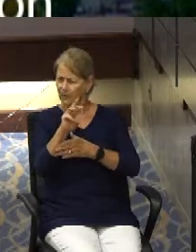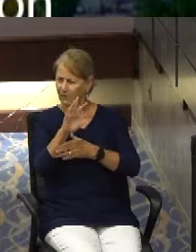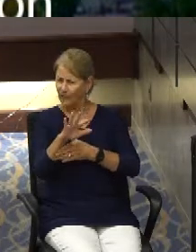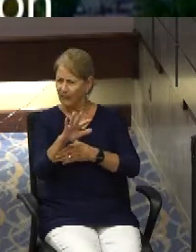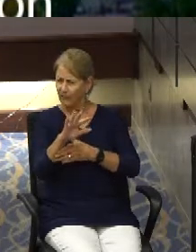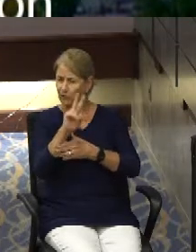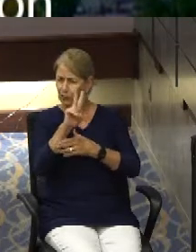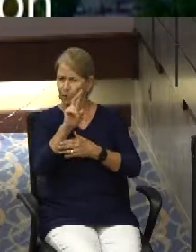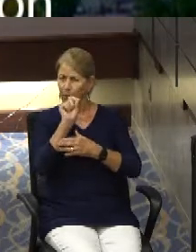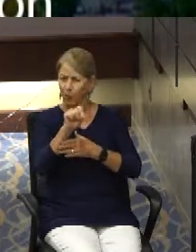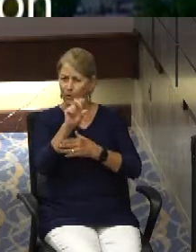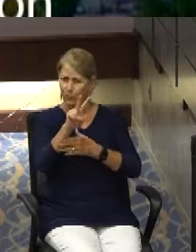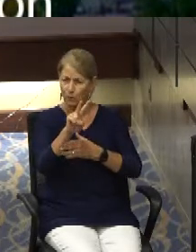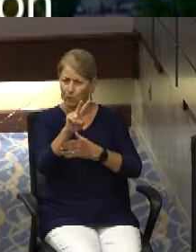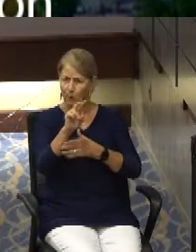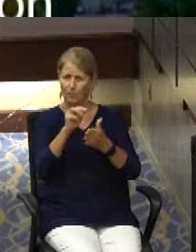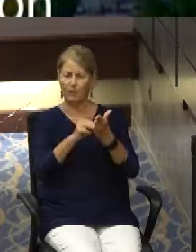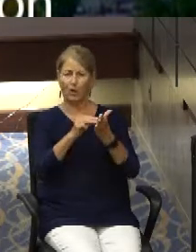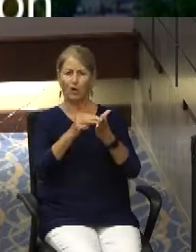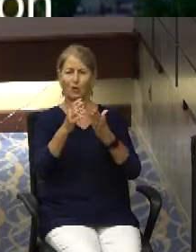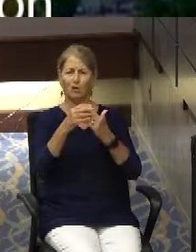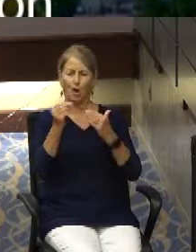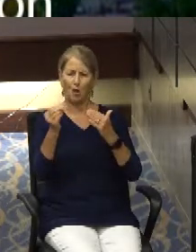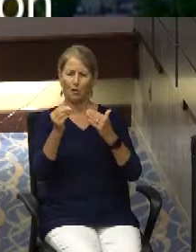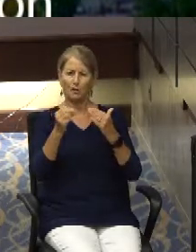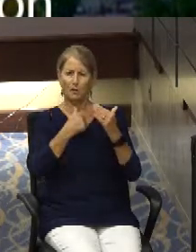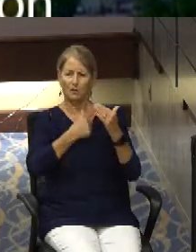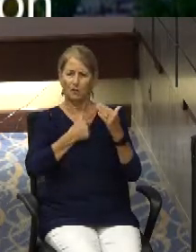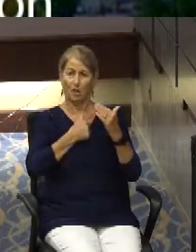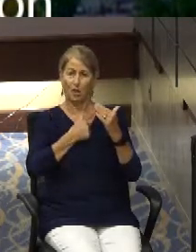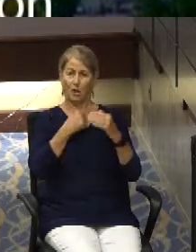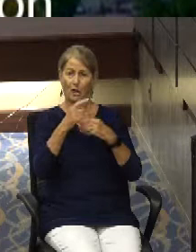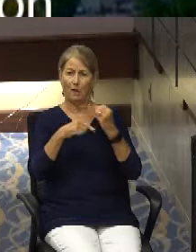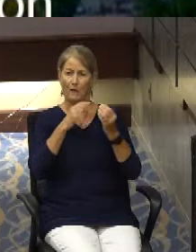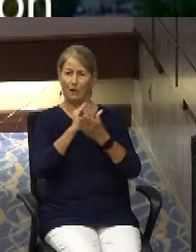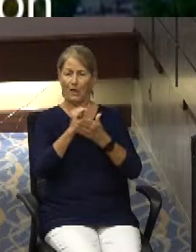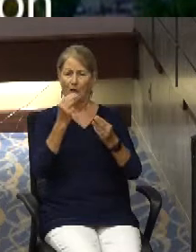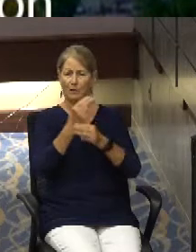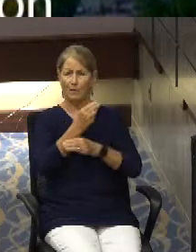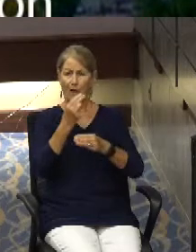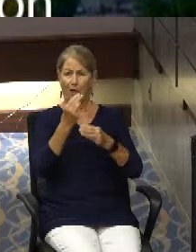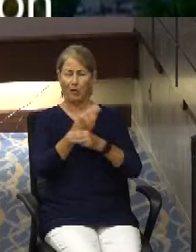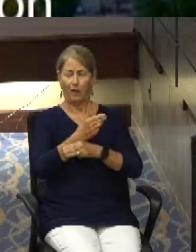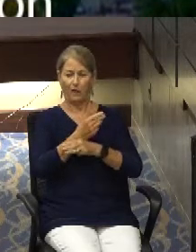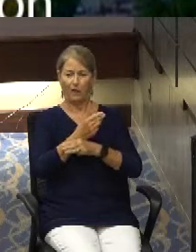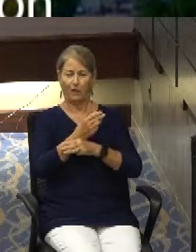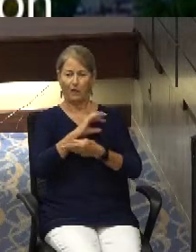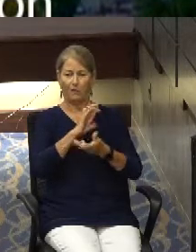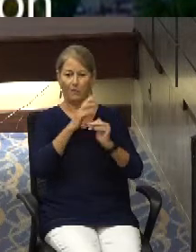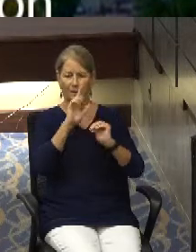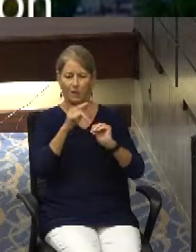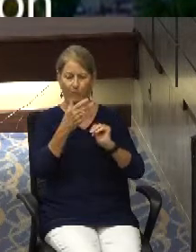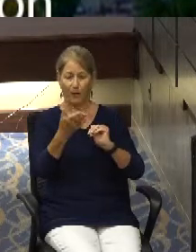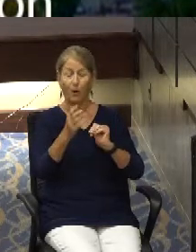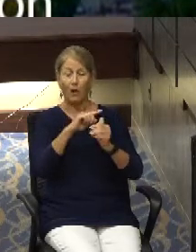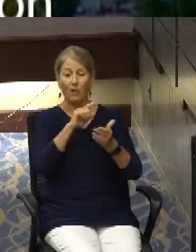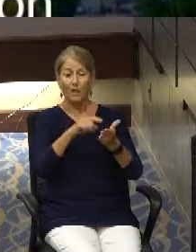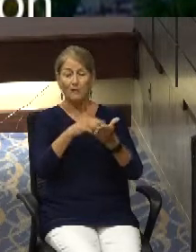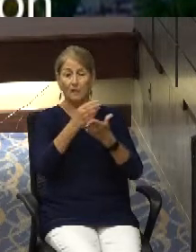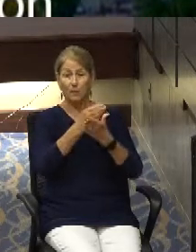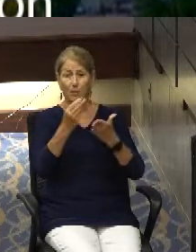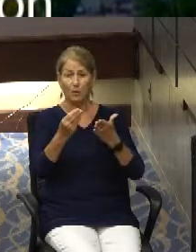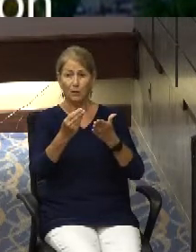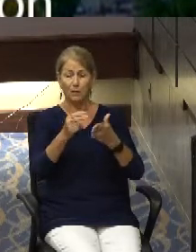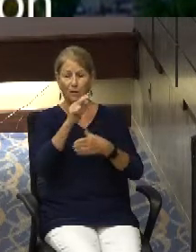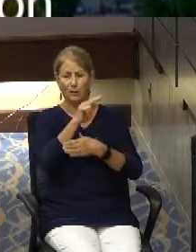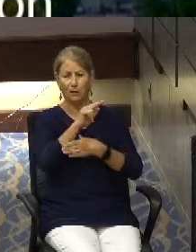$2.2 million or so. Sorry about that. Math bumble there. This purchase, 34 hybrid